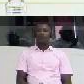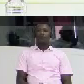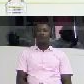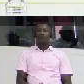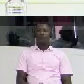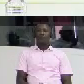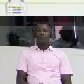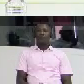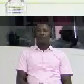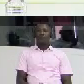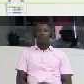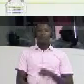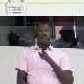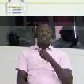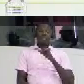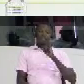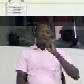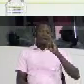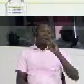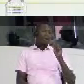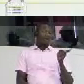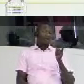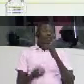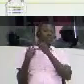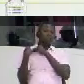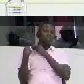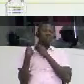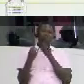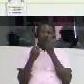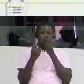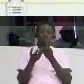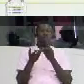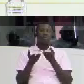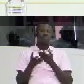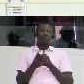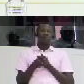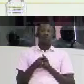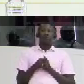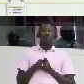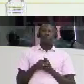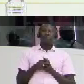boobu IG moo ko dee def. That one is usually done by the IG.